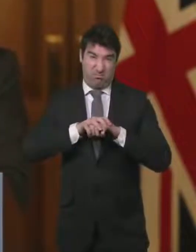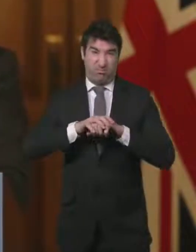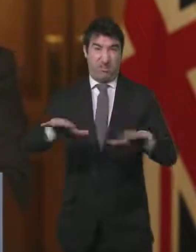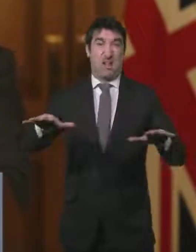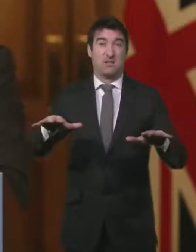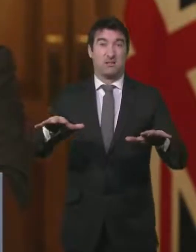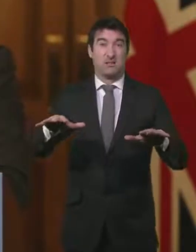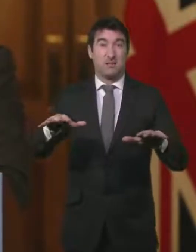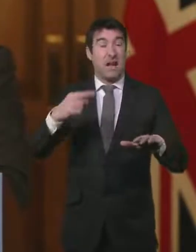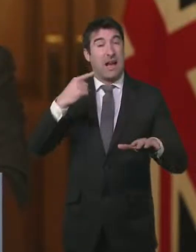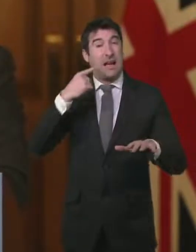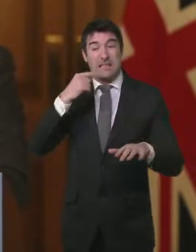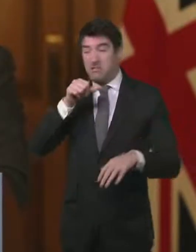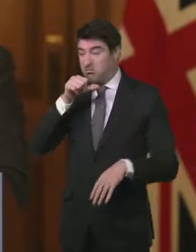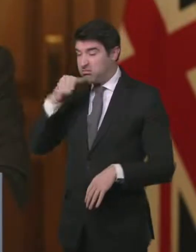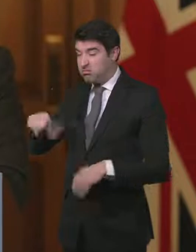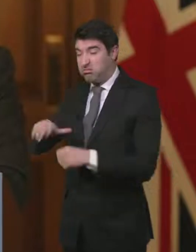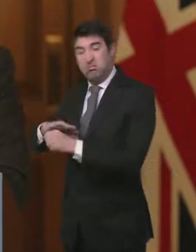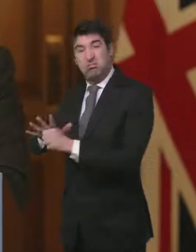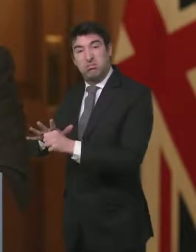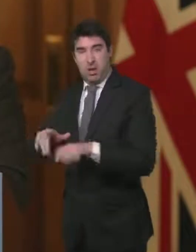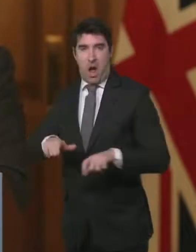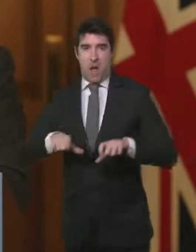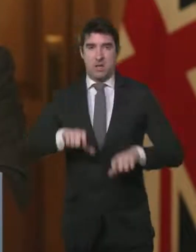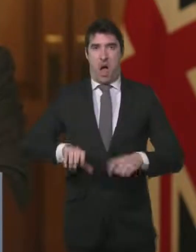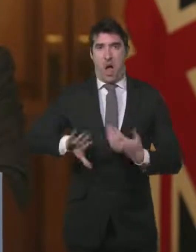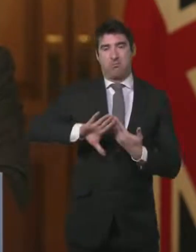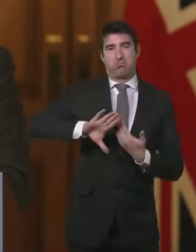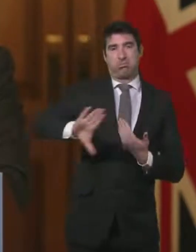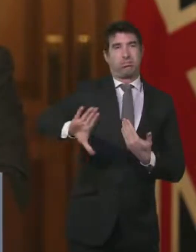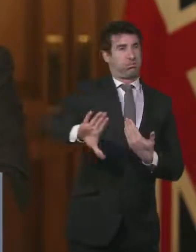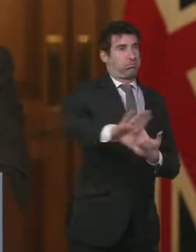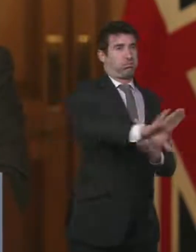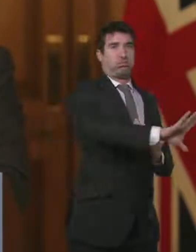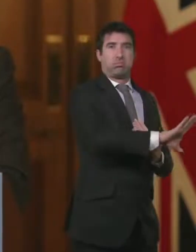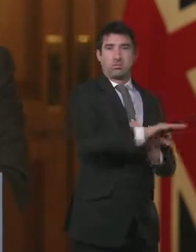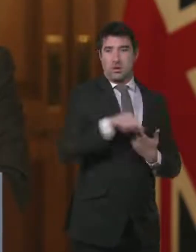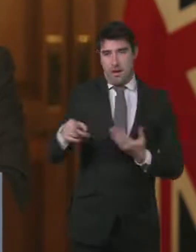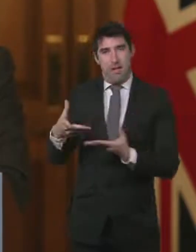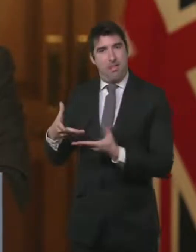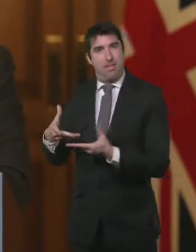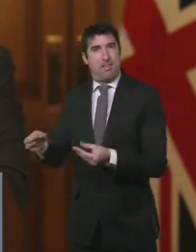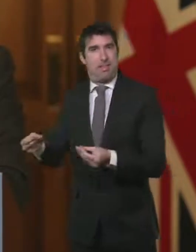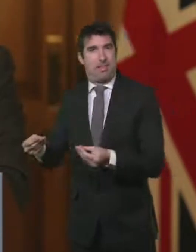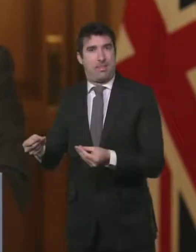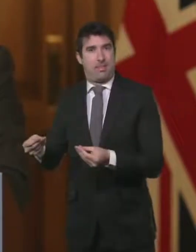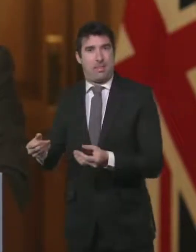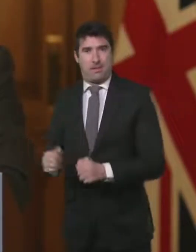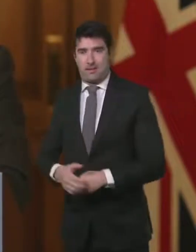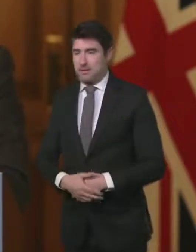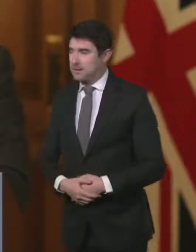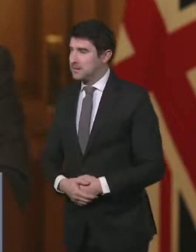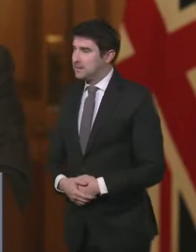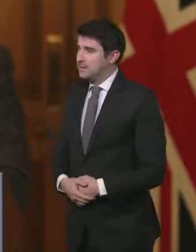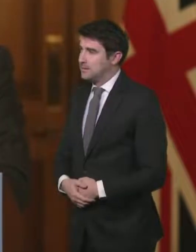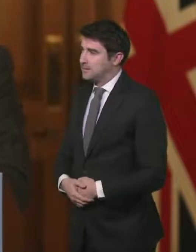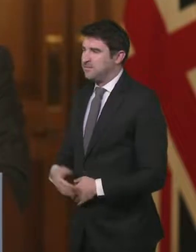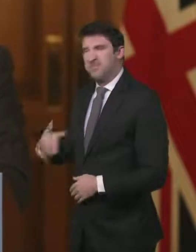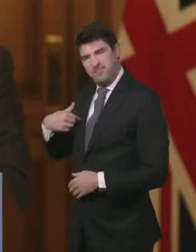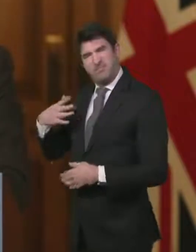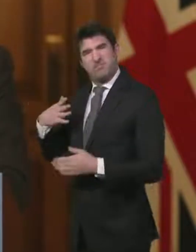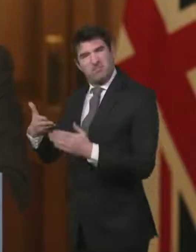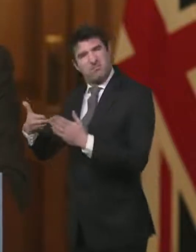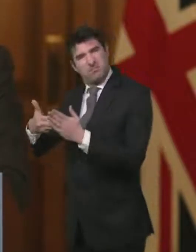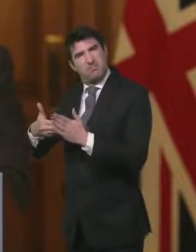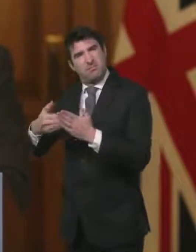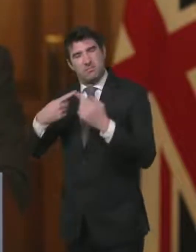echo what you have just said about our wonderful NHS care workers, everybody keeping people safe this